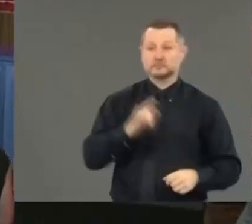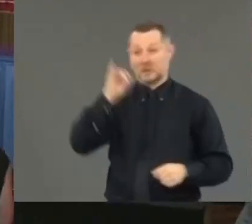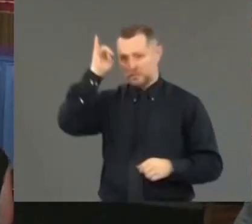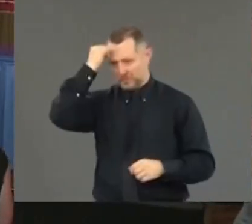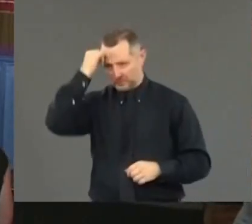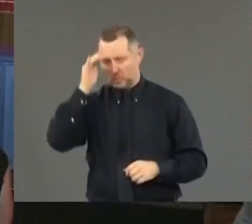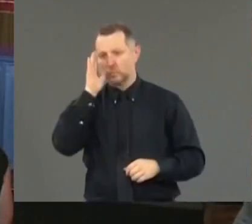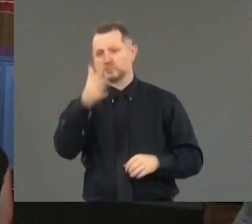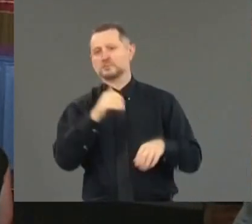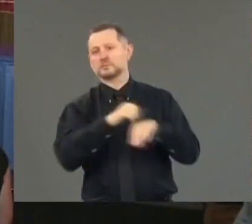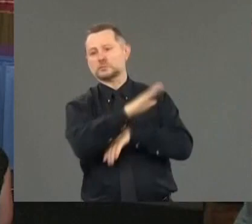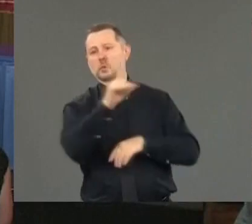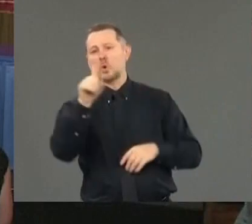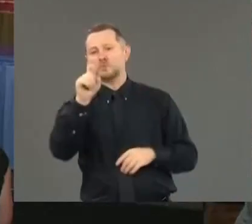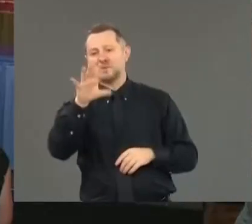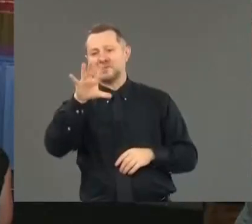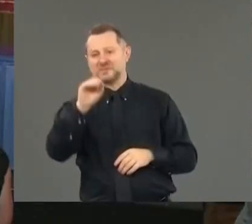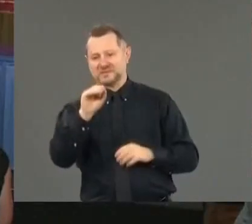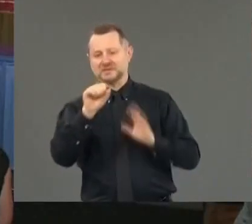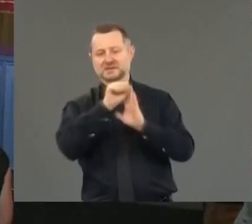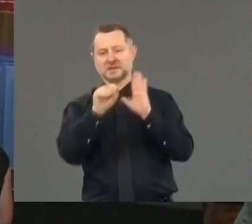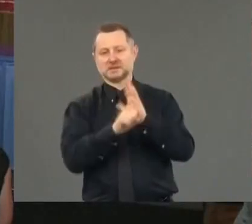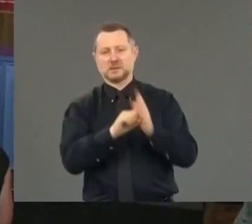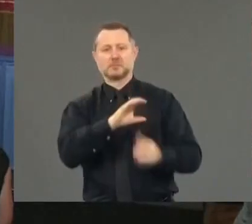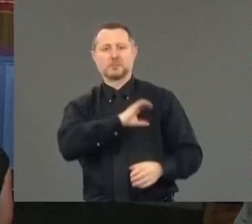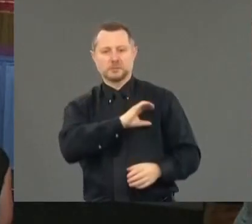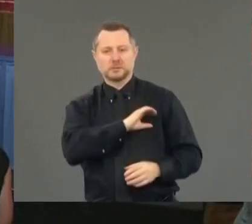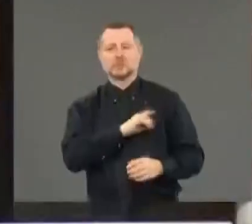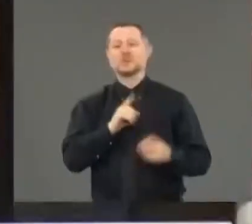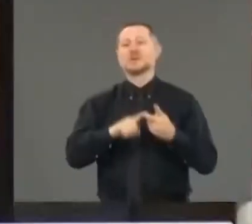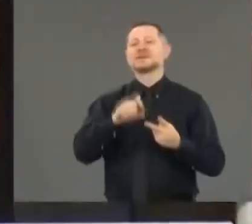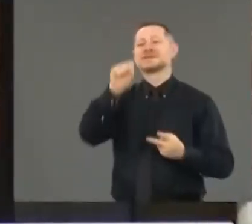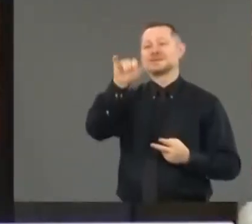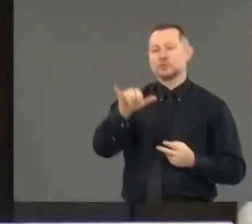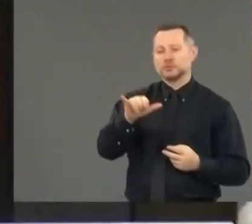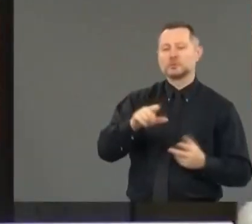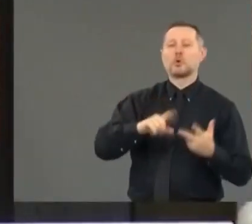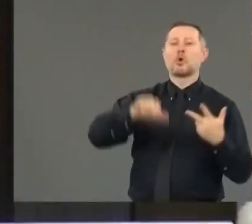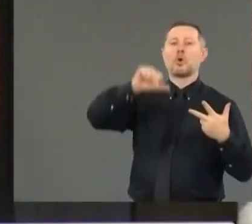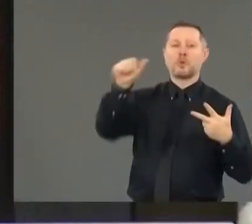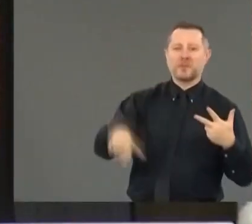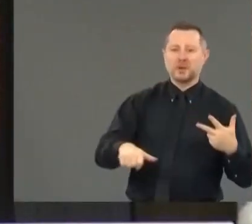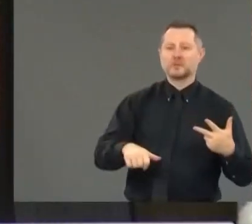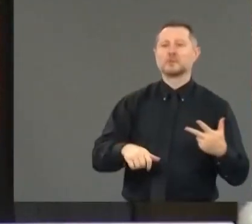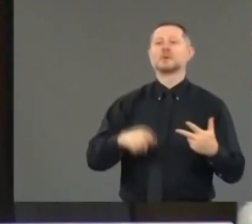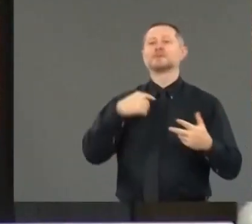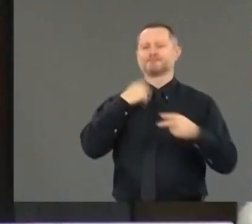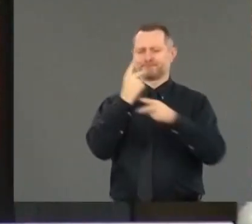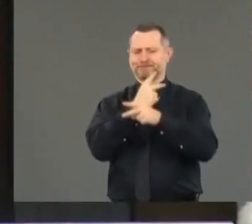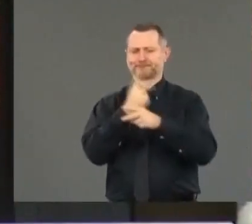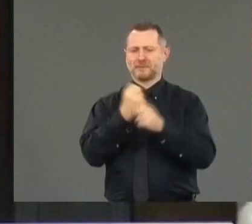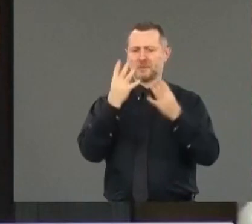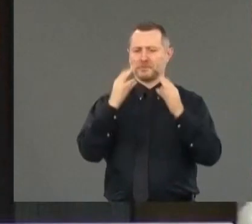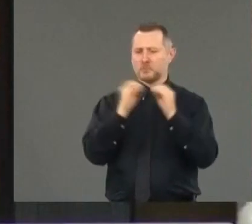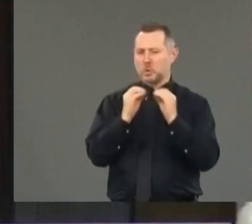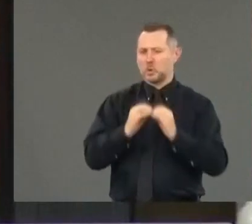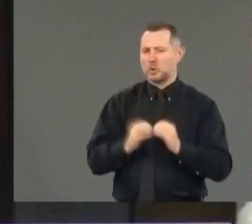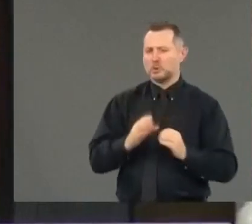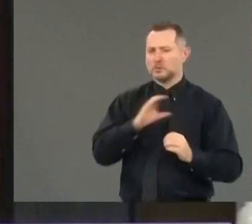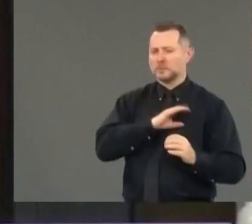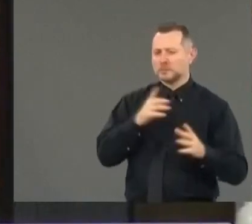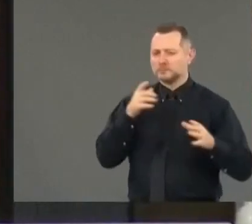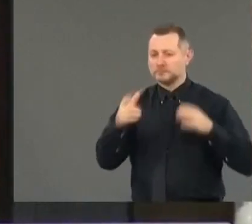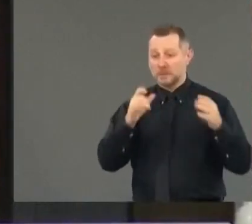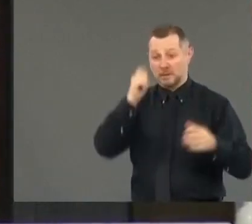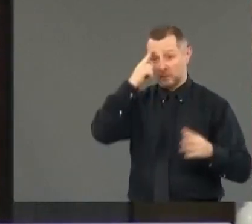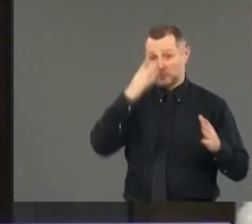deploying 150 troopers, and then we're working with Syracuse and Albany. They're still figuring out what they think that they need to harden their infrastructure, but as the governor said,